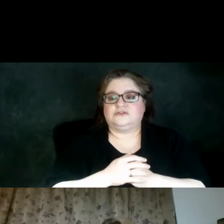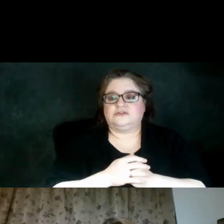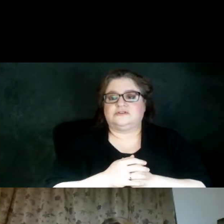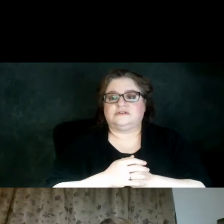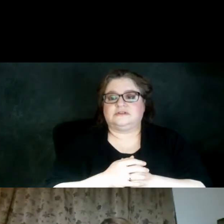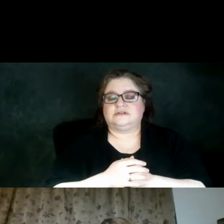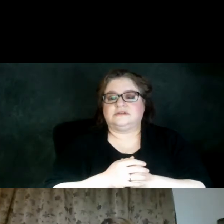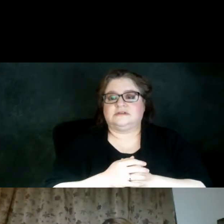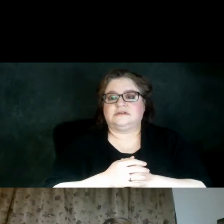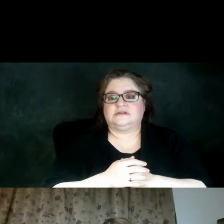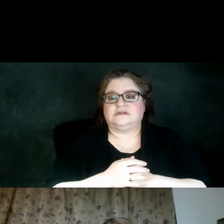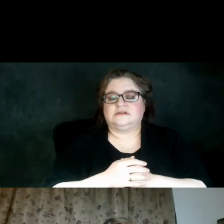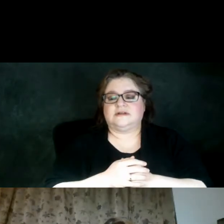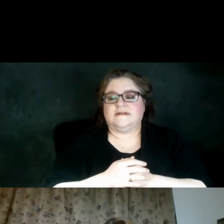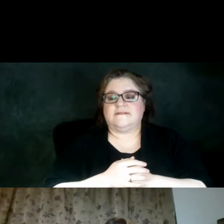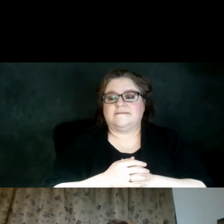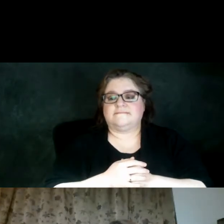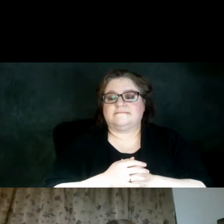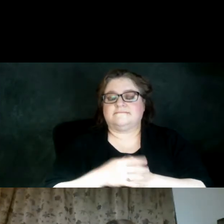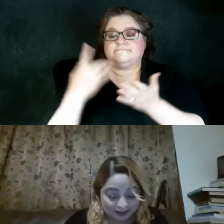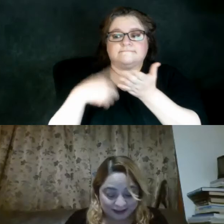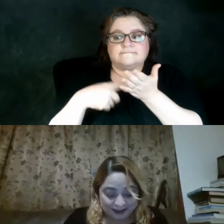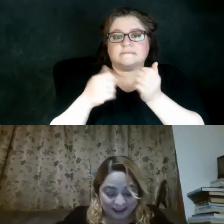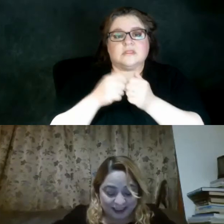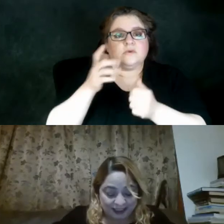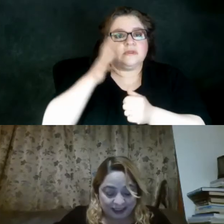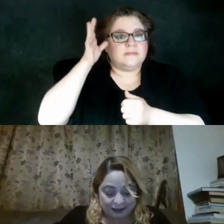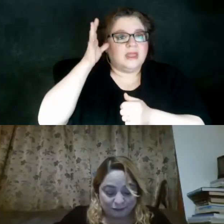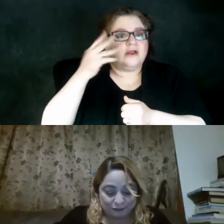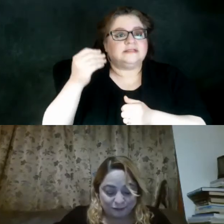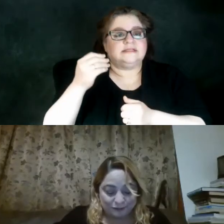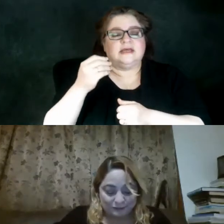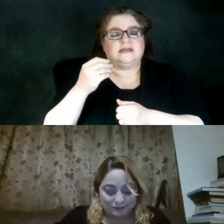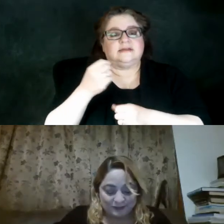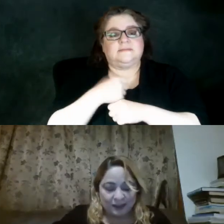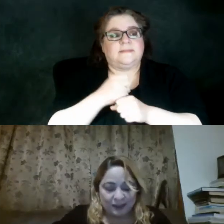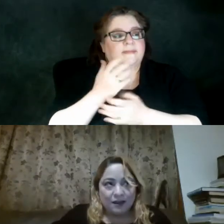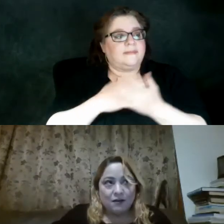talk with some parents and make some flyers and